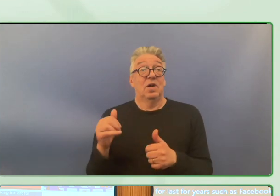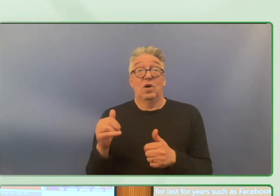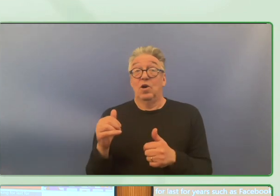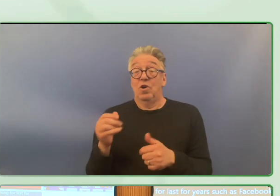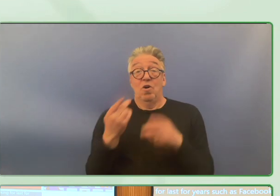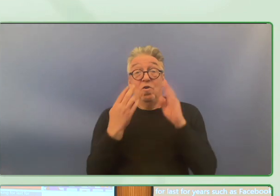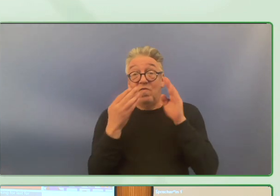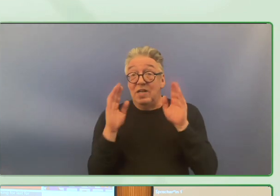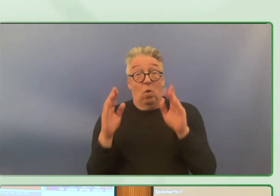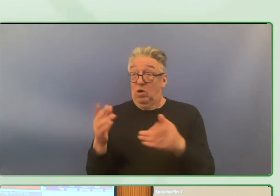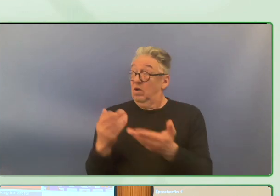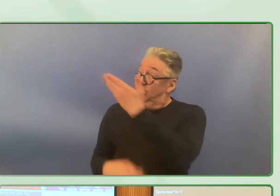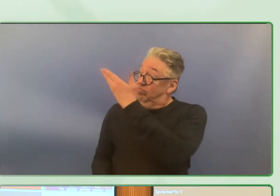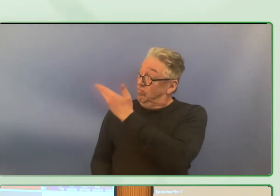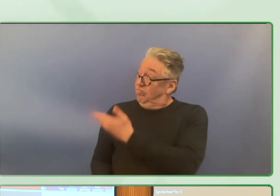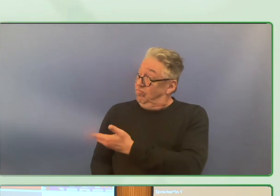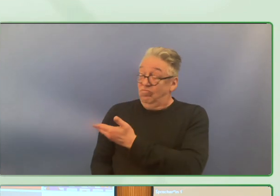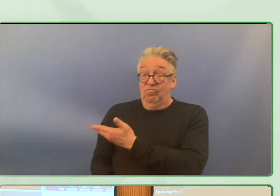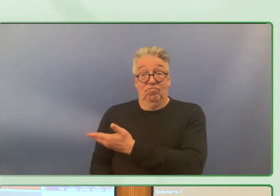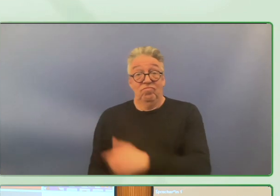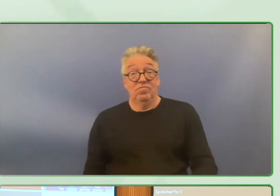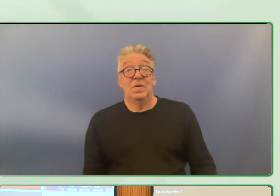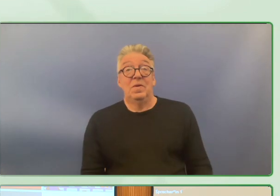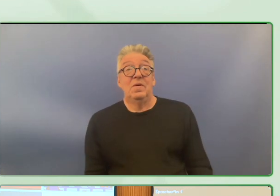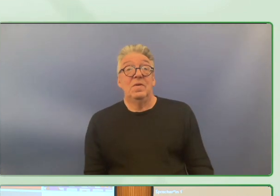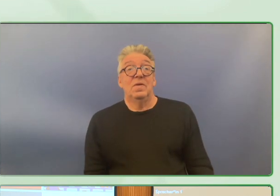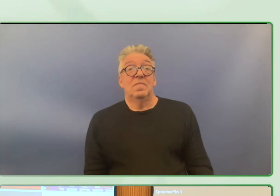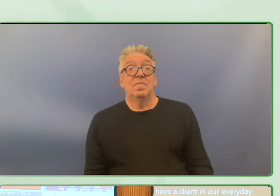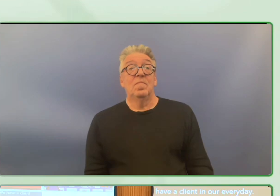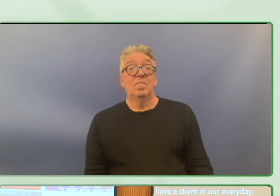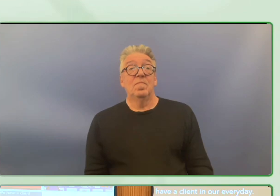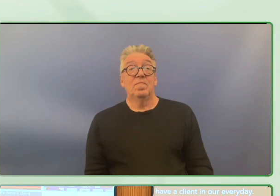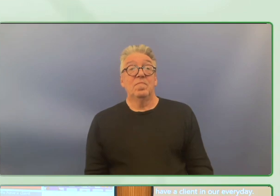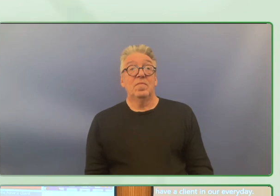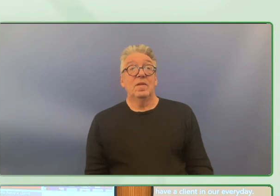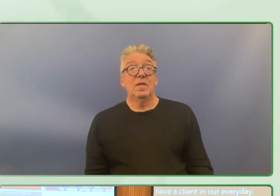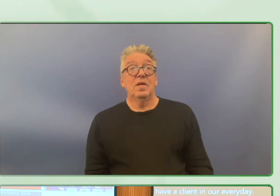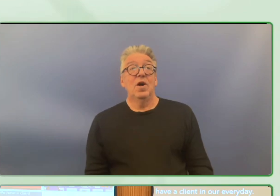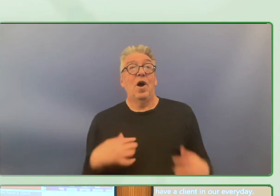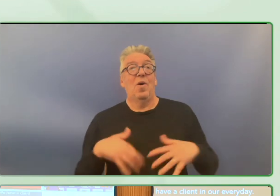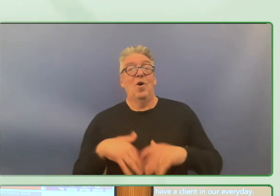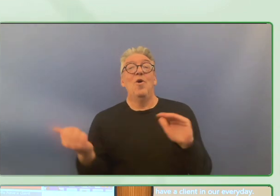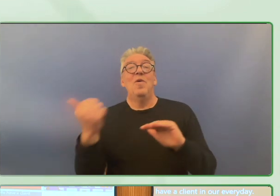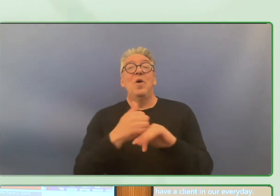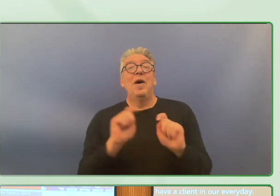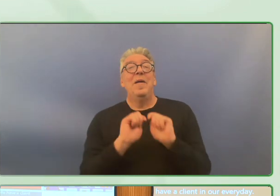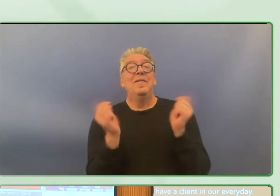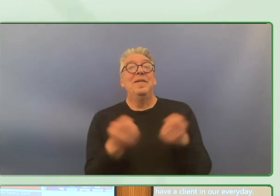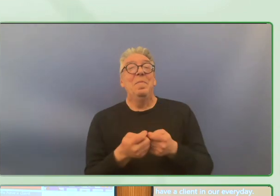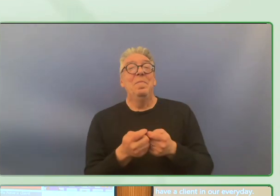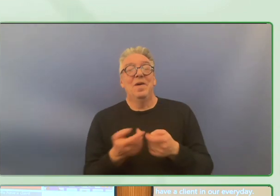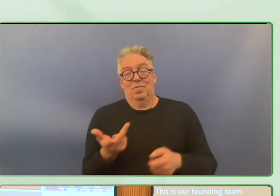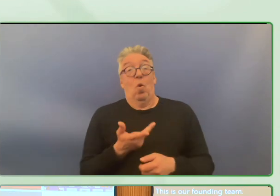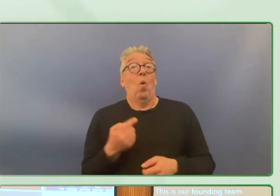a client in order with it. This is our founding team. we all are persons with